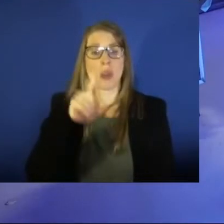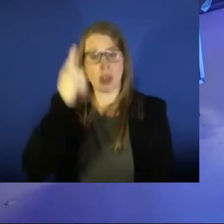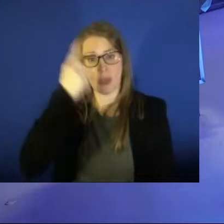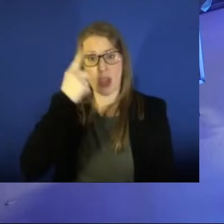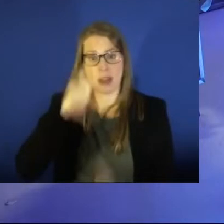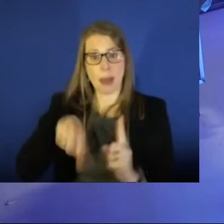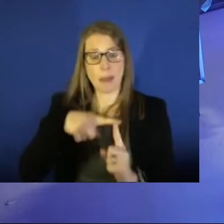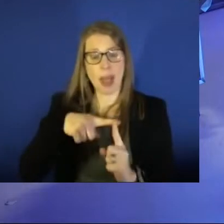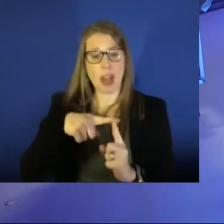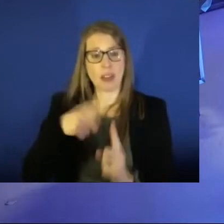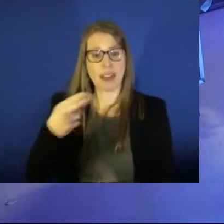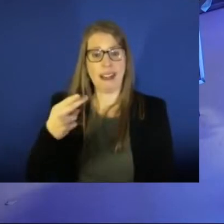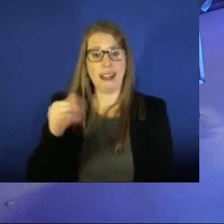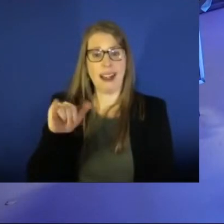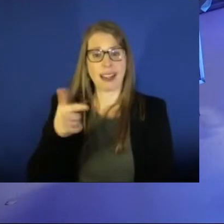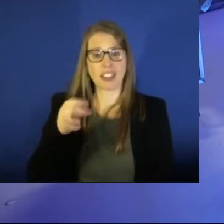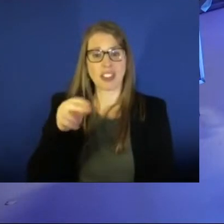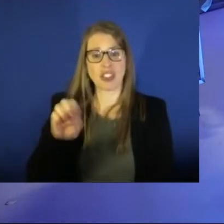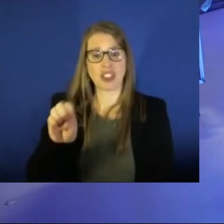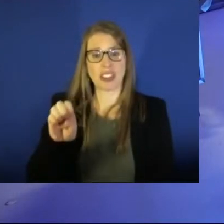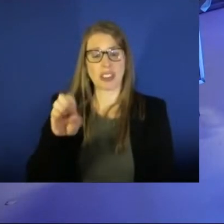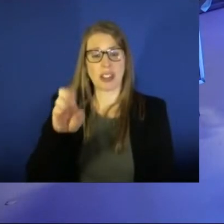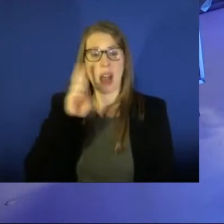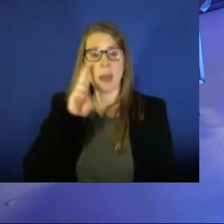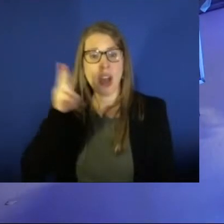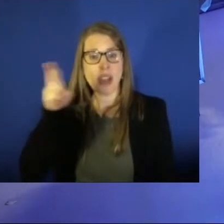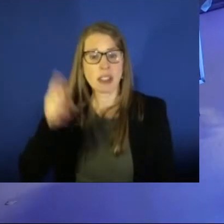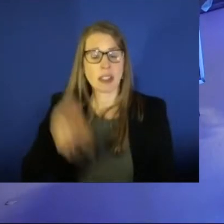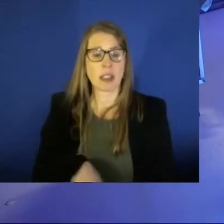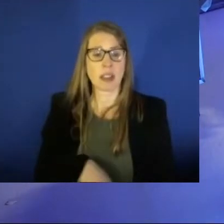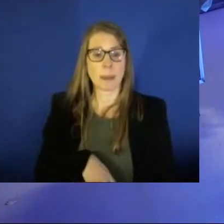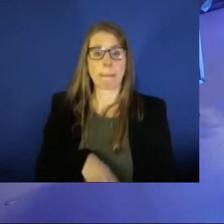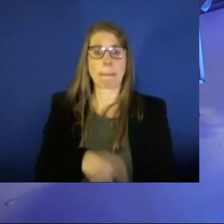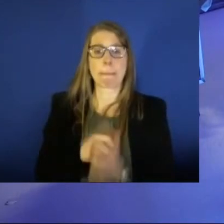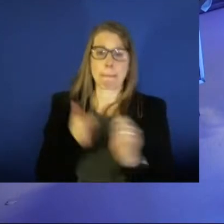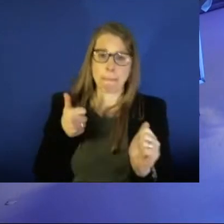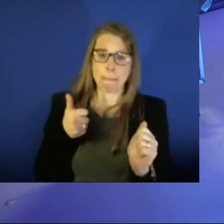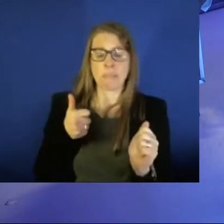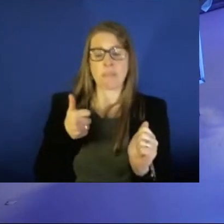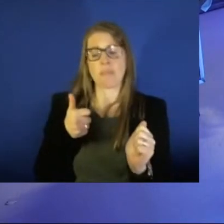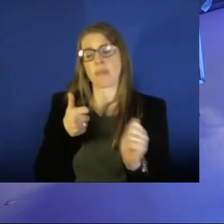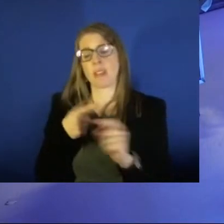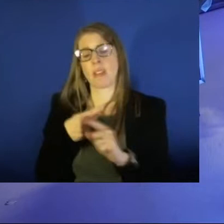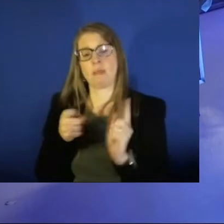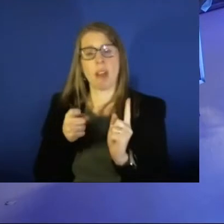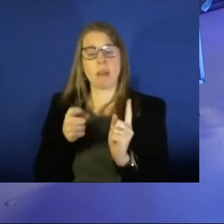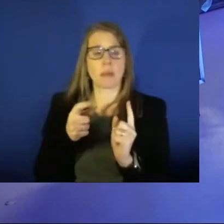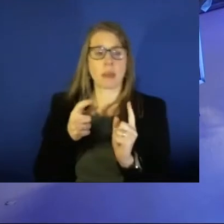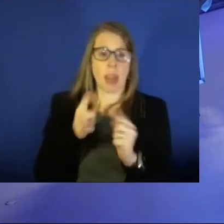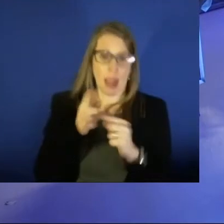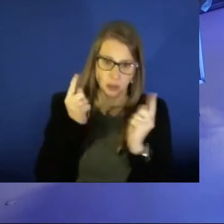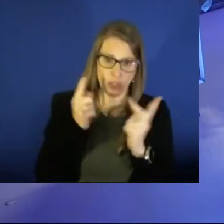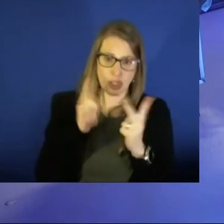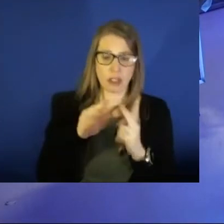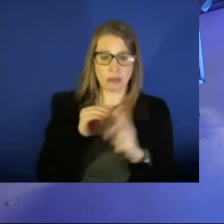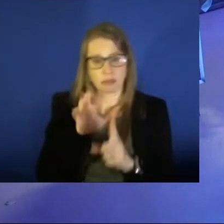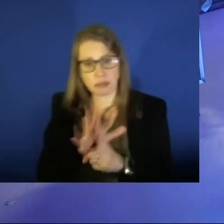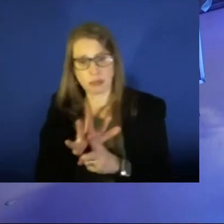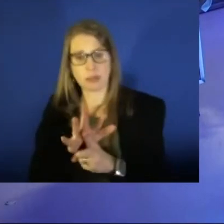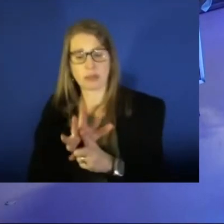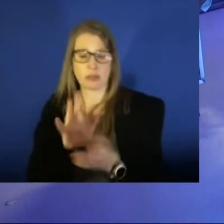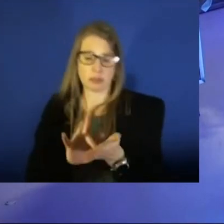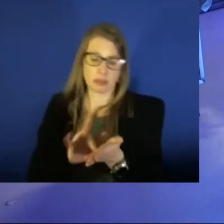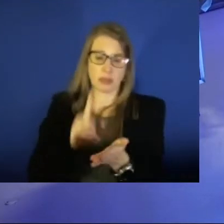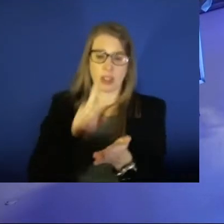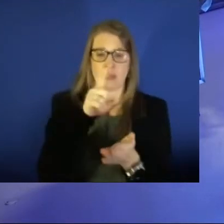basically says interventions that have reduced exposures to various germs in childhood leads to greater incidence of allergies because people's